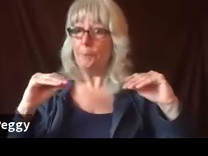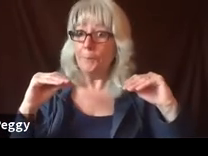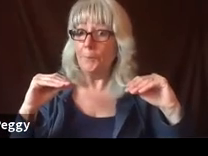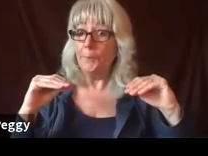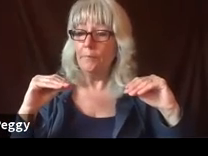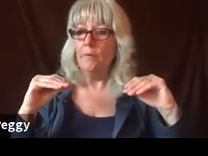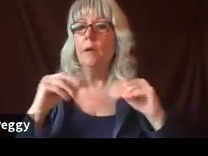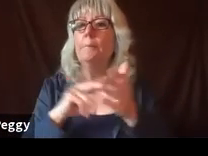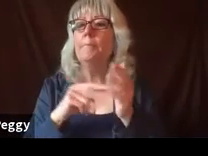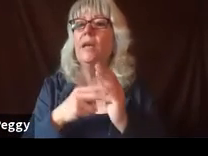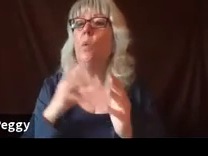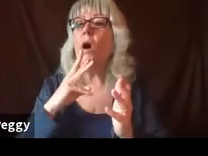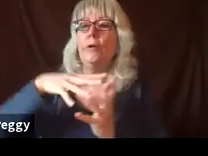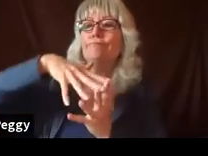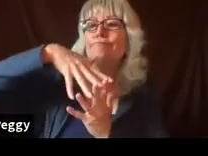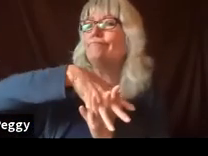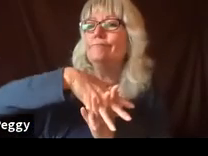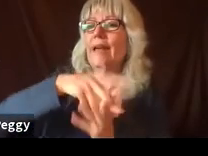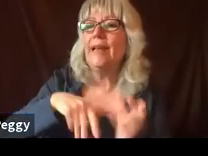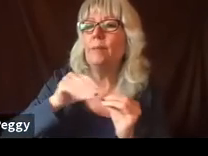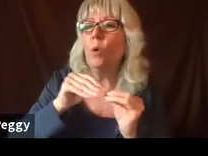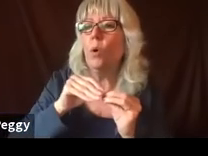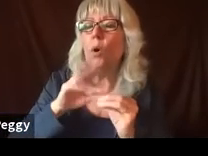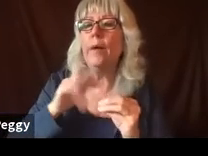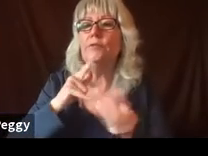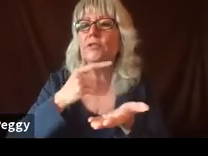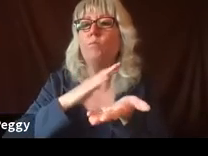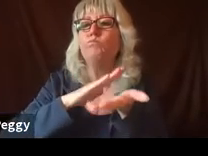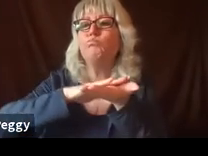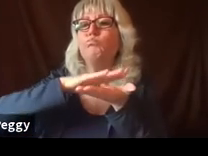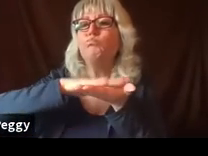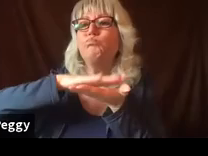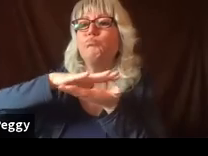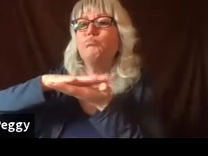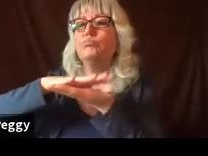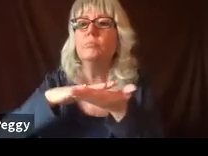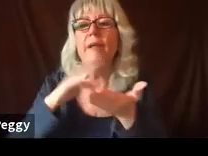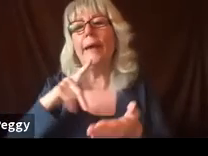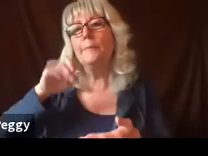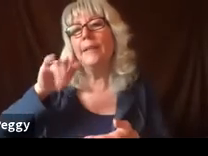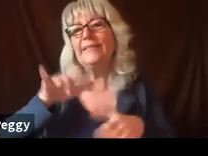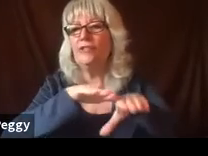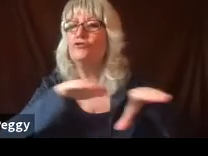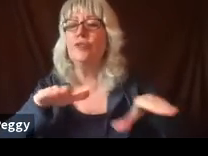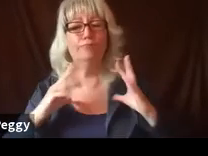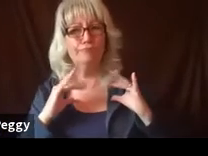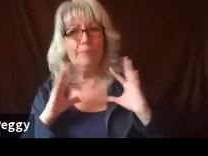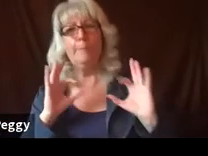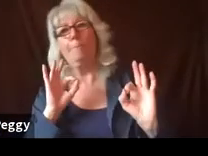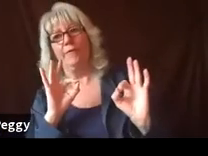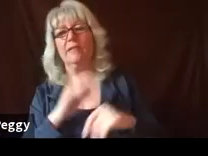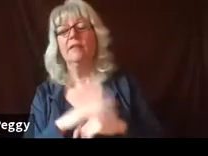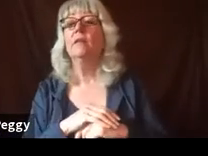stop absorbing water and it'll just become like a plastic sheet. It'll be perfect. So just use that paper